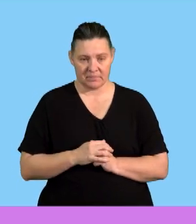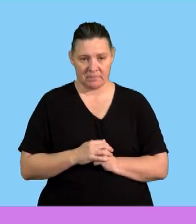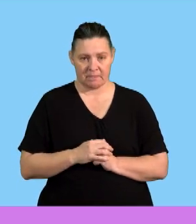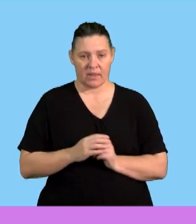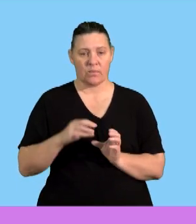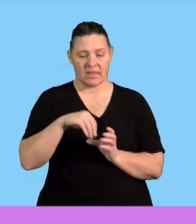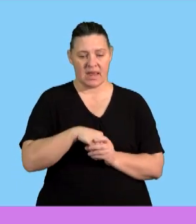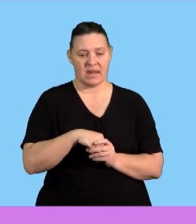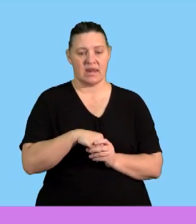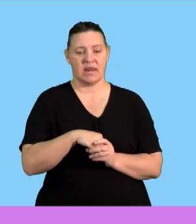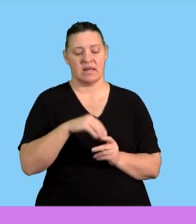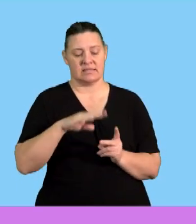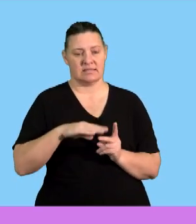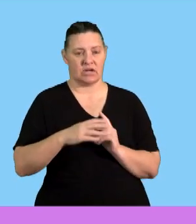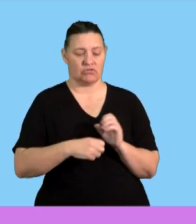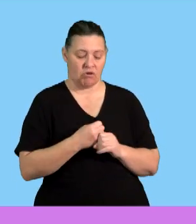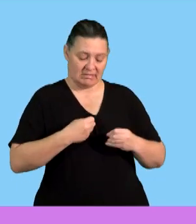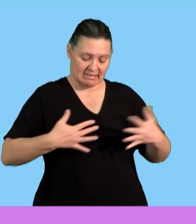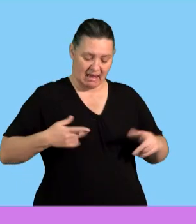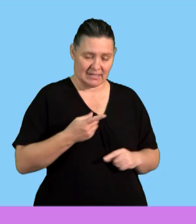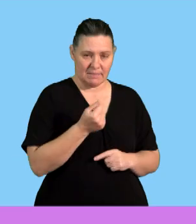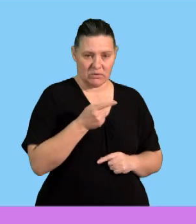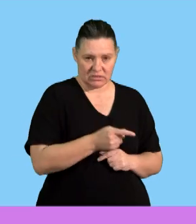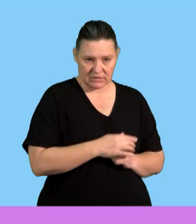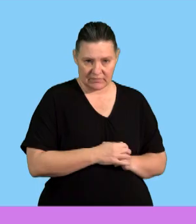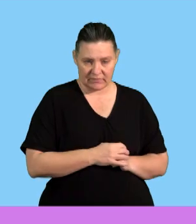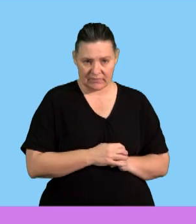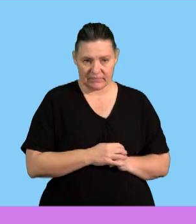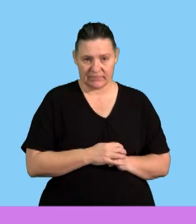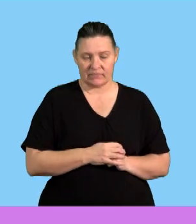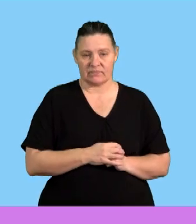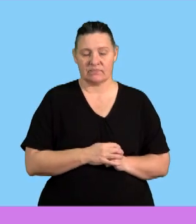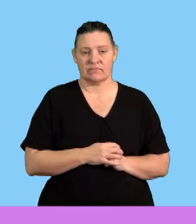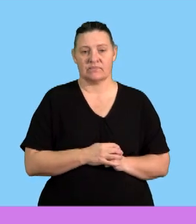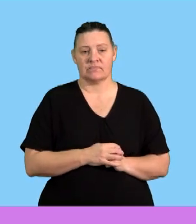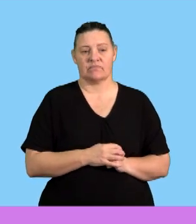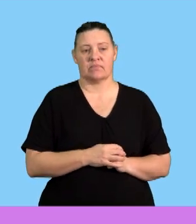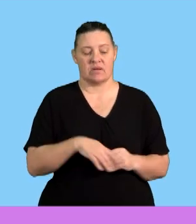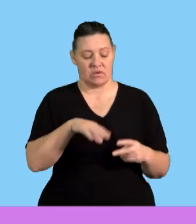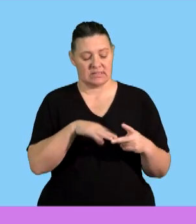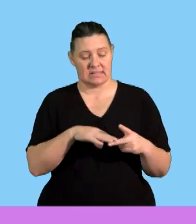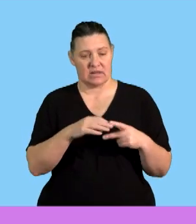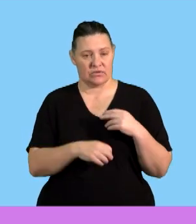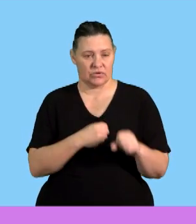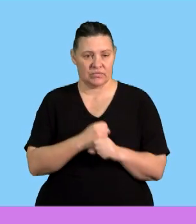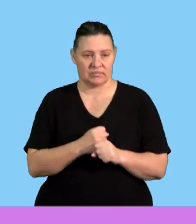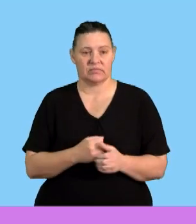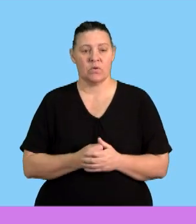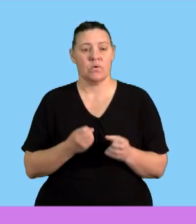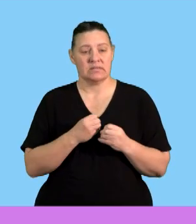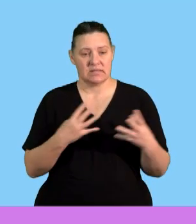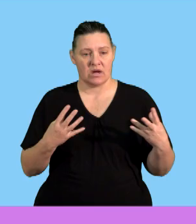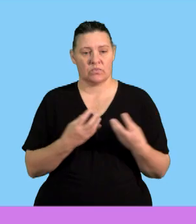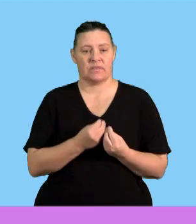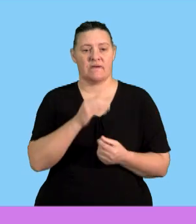5,425 Rand in his second year. So that is my first year. Let's look at the